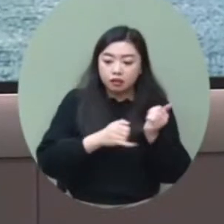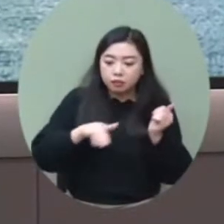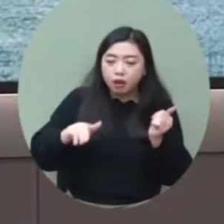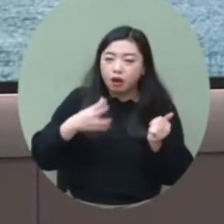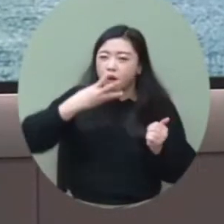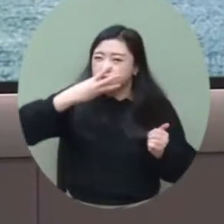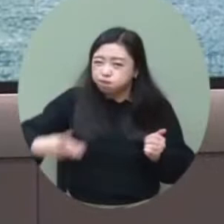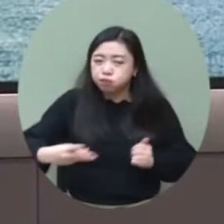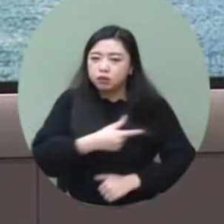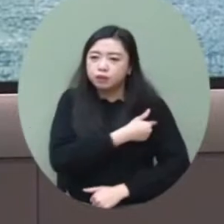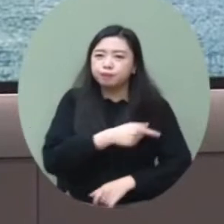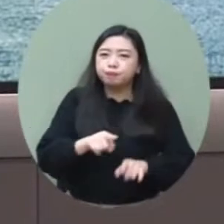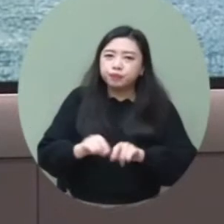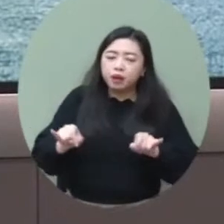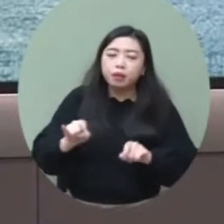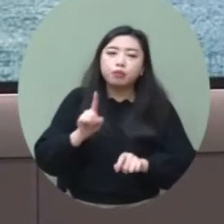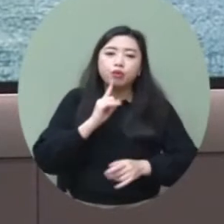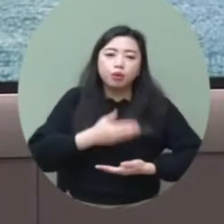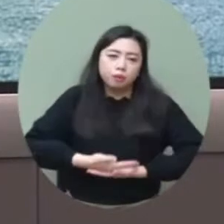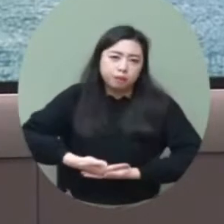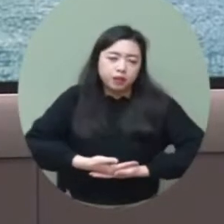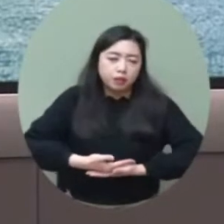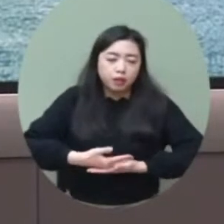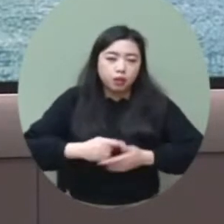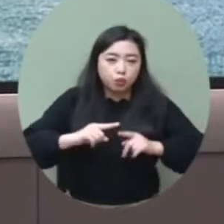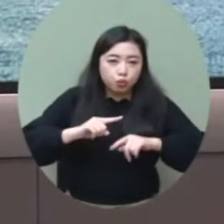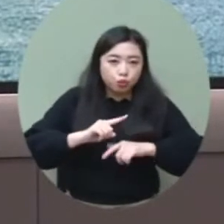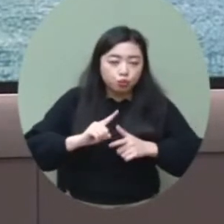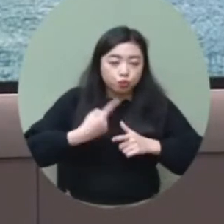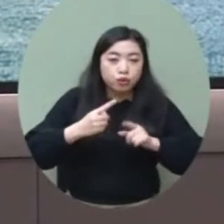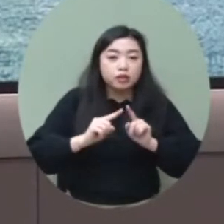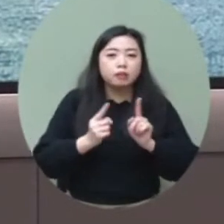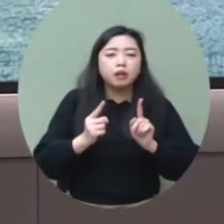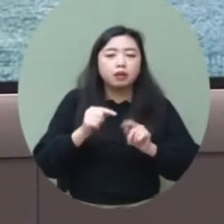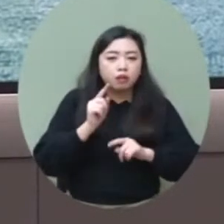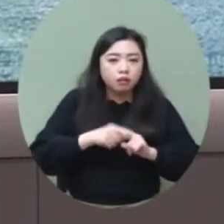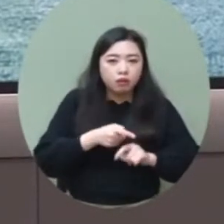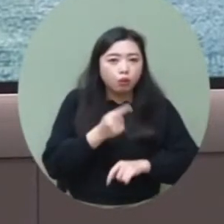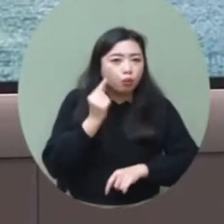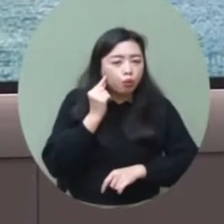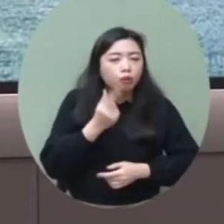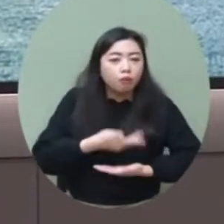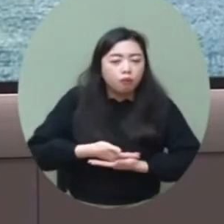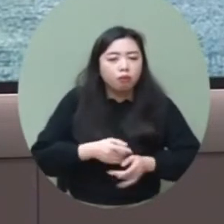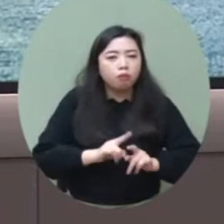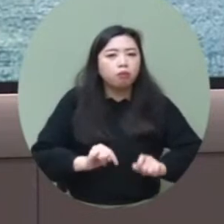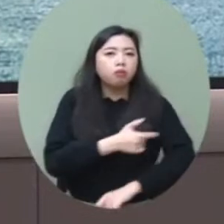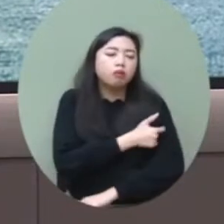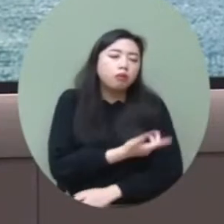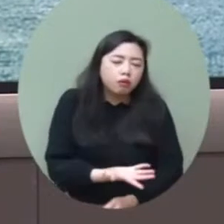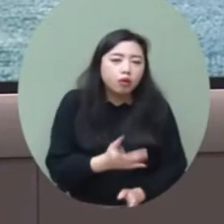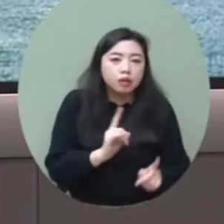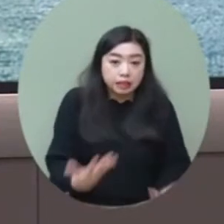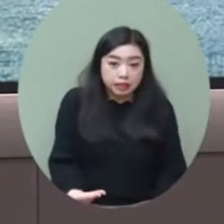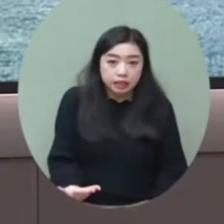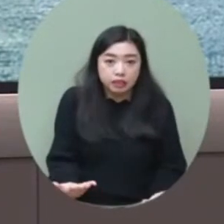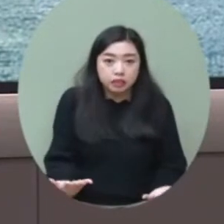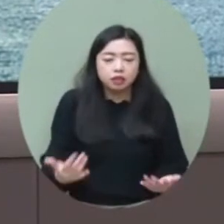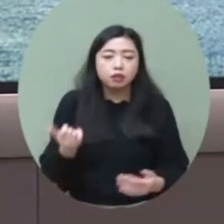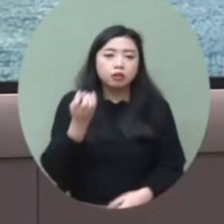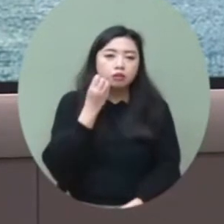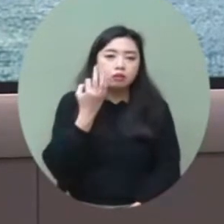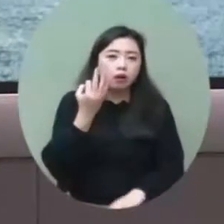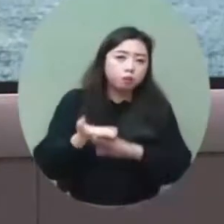at this moment, the children who are aged 3 or above can have the vaccination now. So please bring